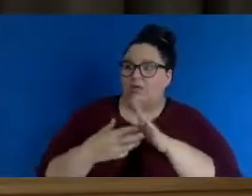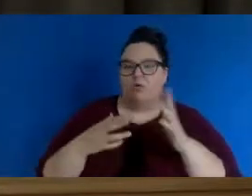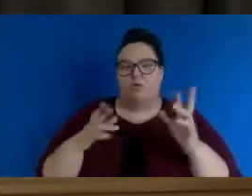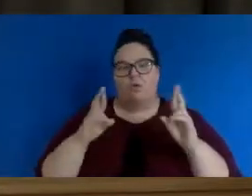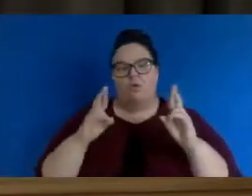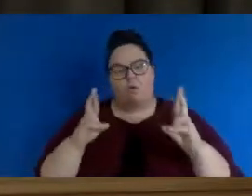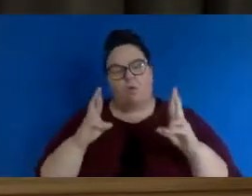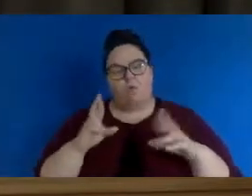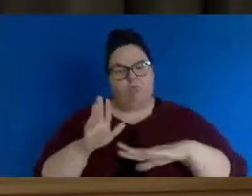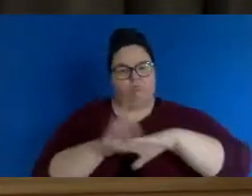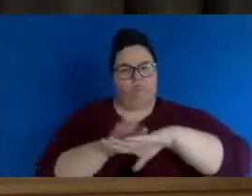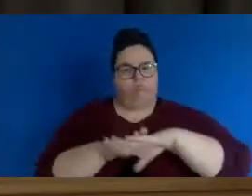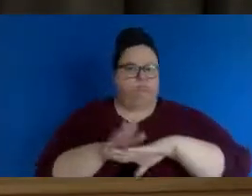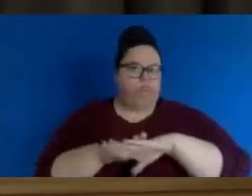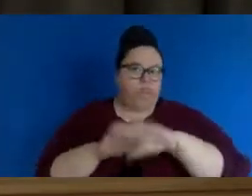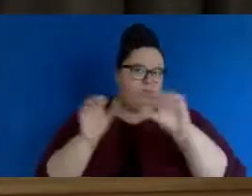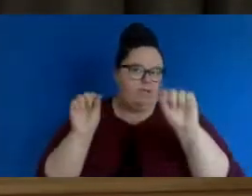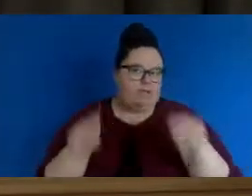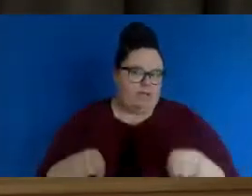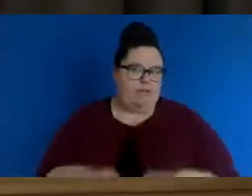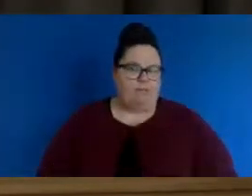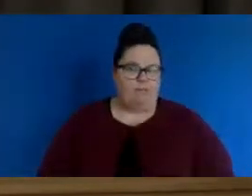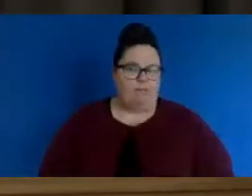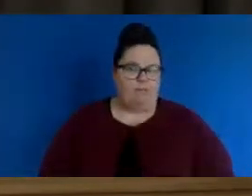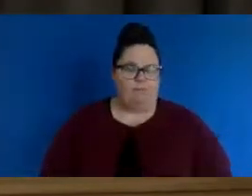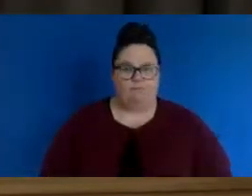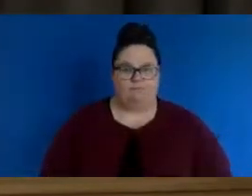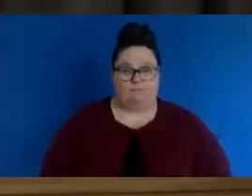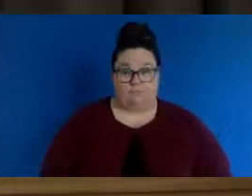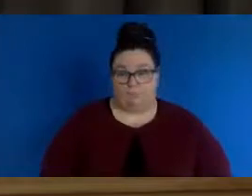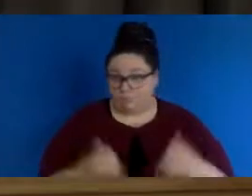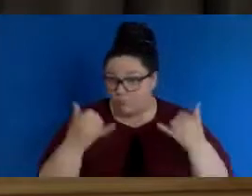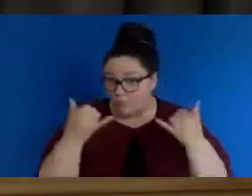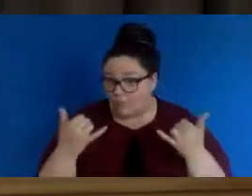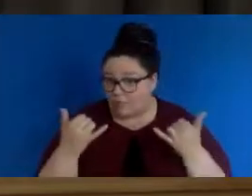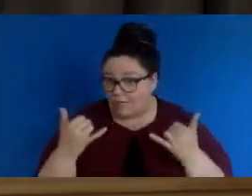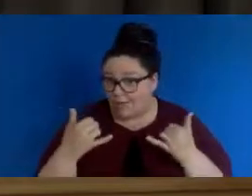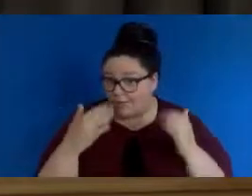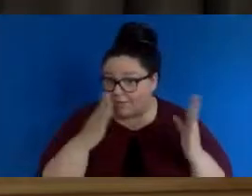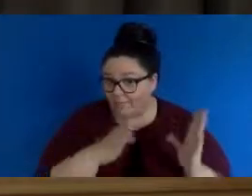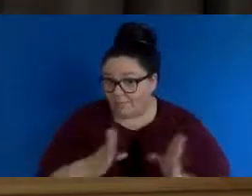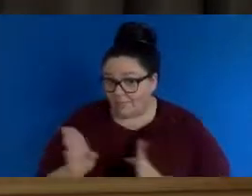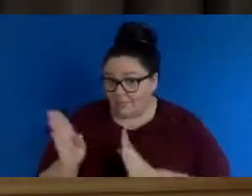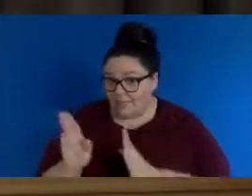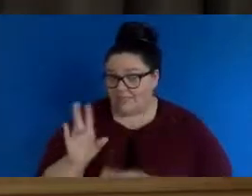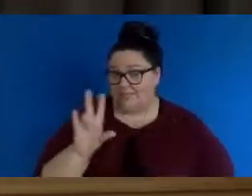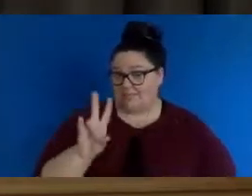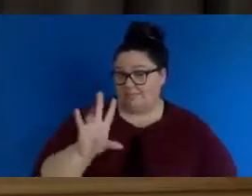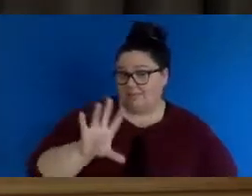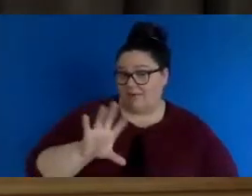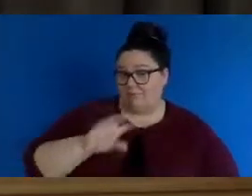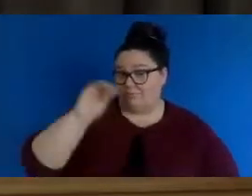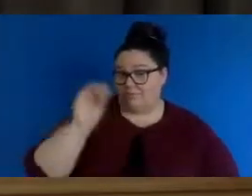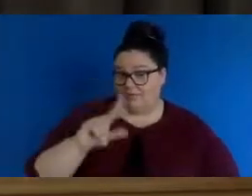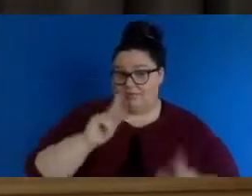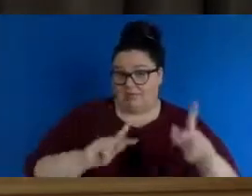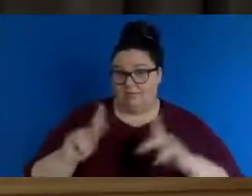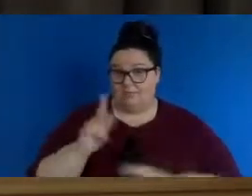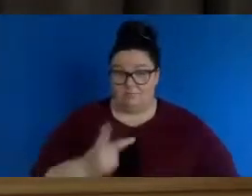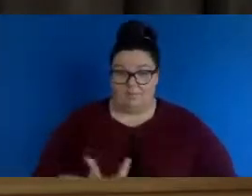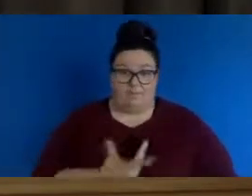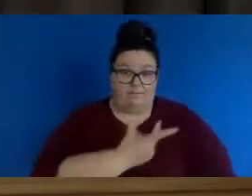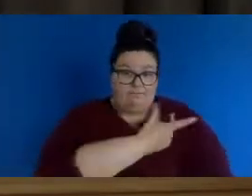give our population, notice. But right now, the plan is that 75% of our 12